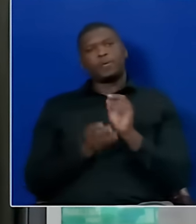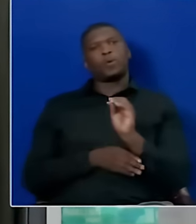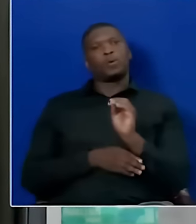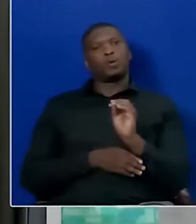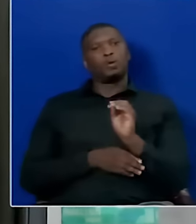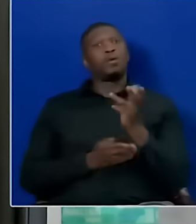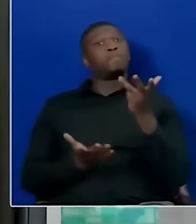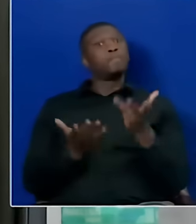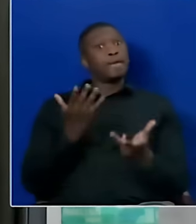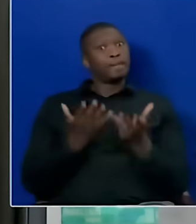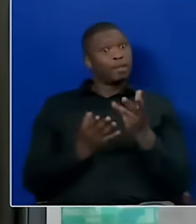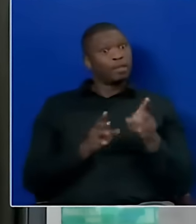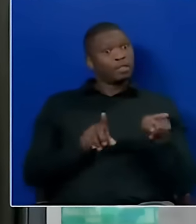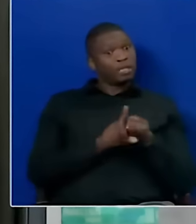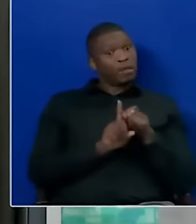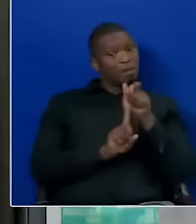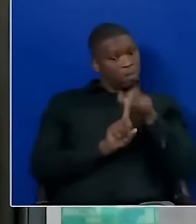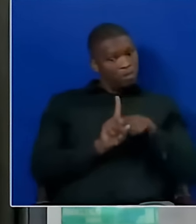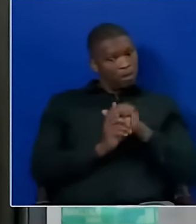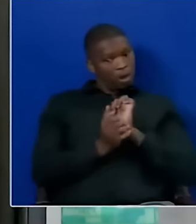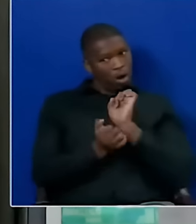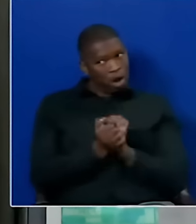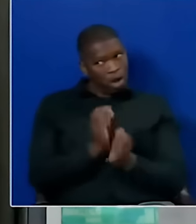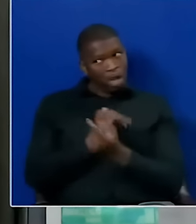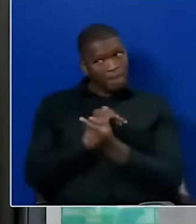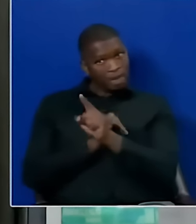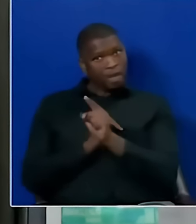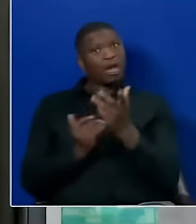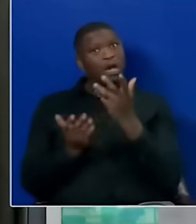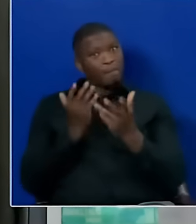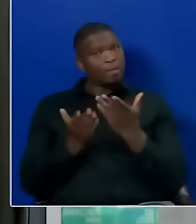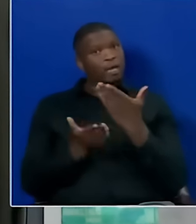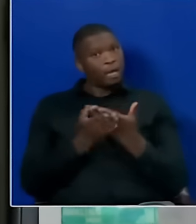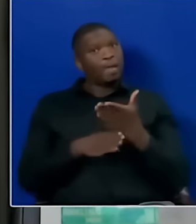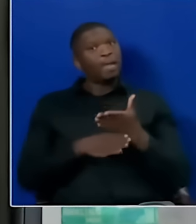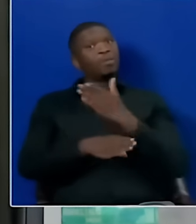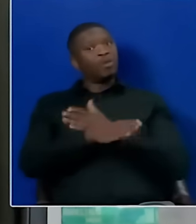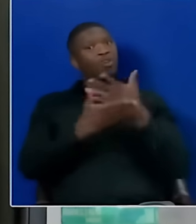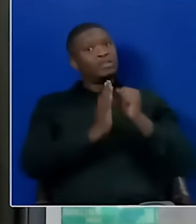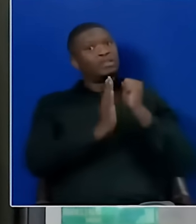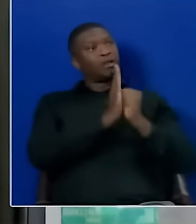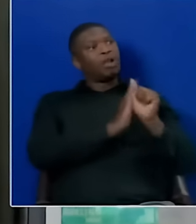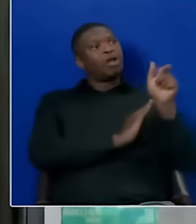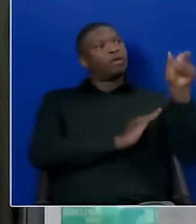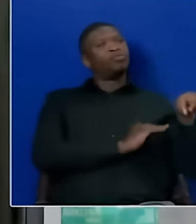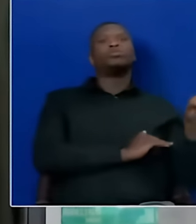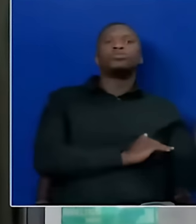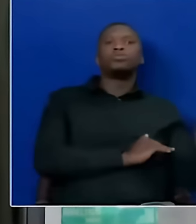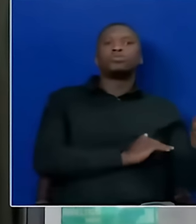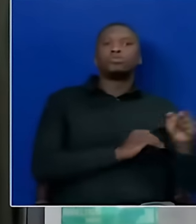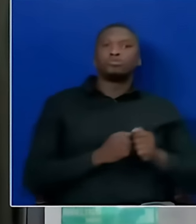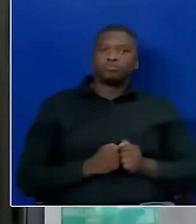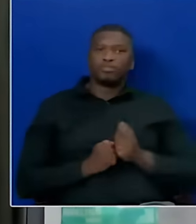is arrested for this case, it could be the same person who committed this murder. Please, can you check for